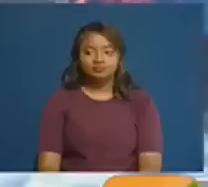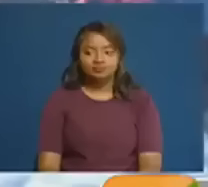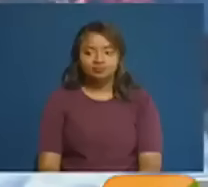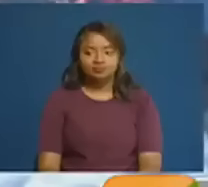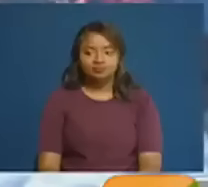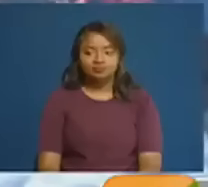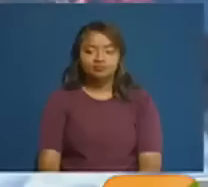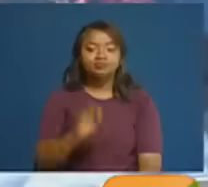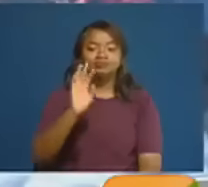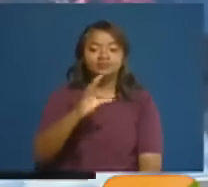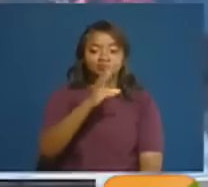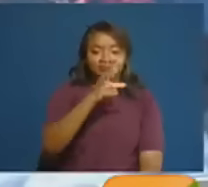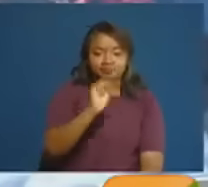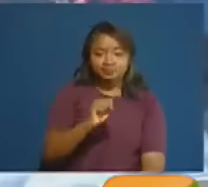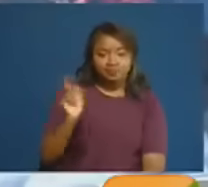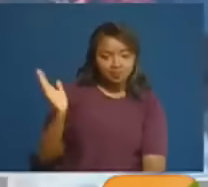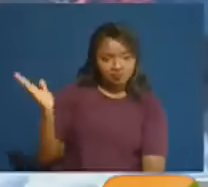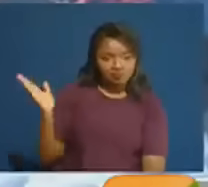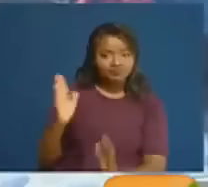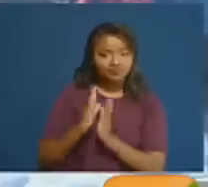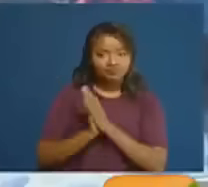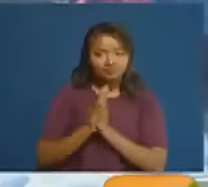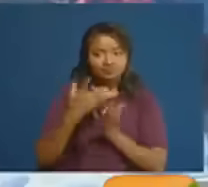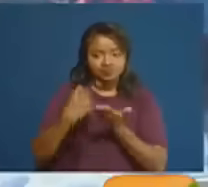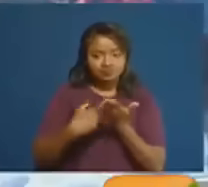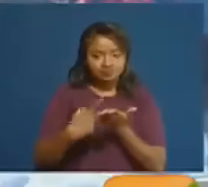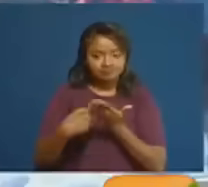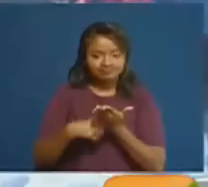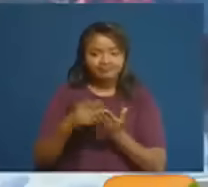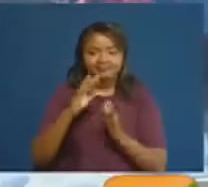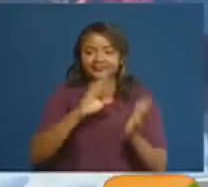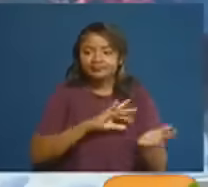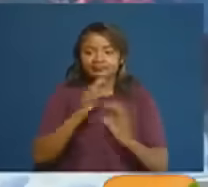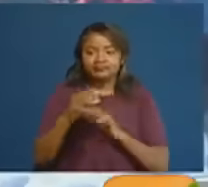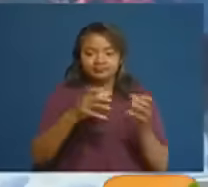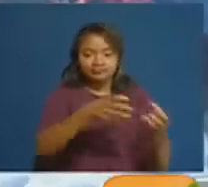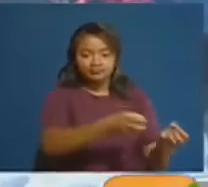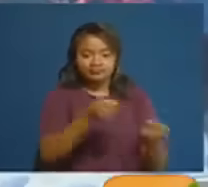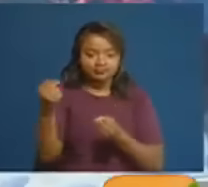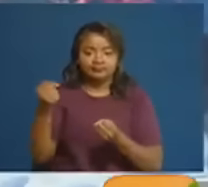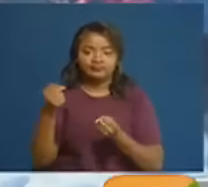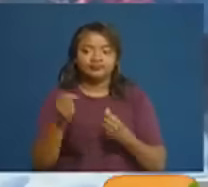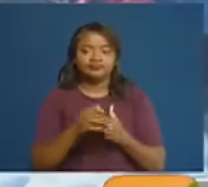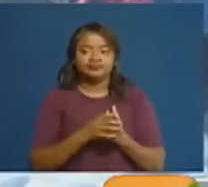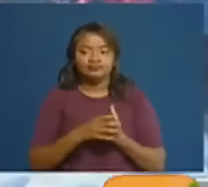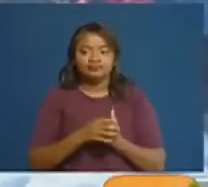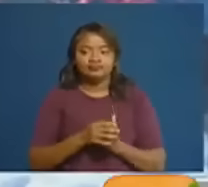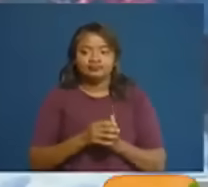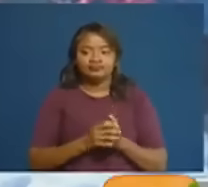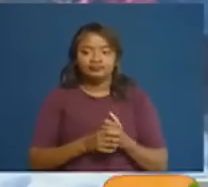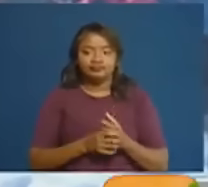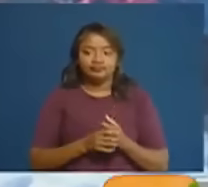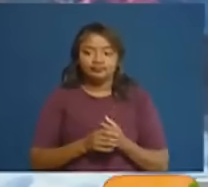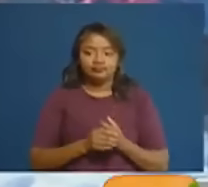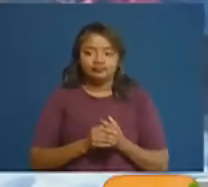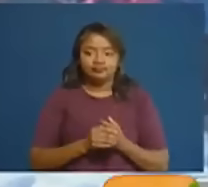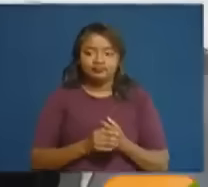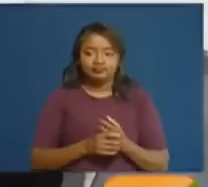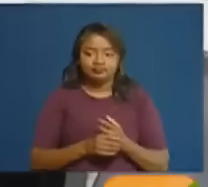All right, and let's talk about that, the abductions, or what the gentleman there speaking is calling